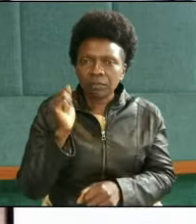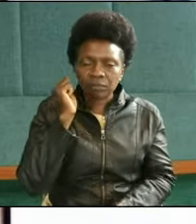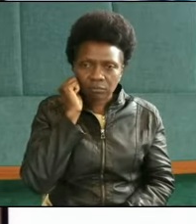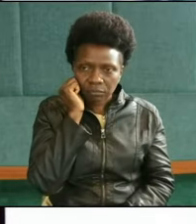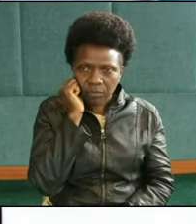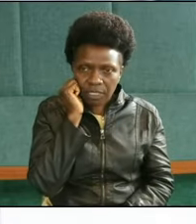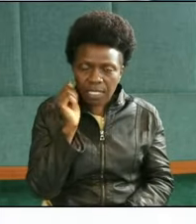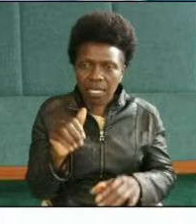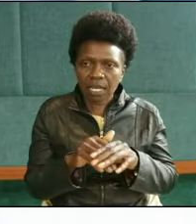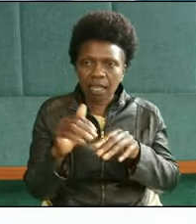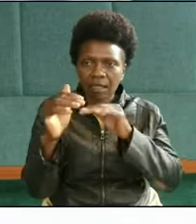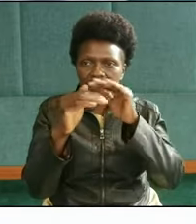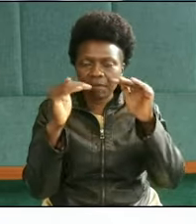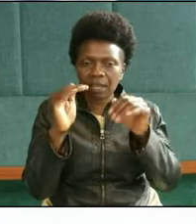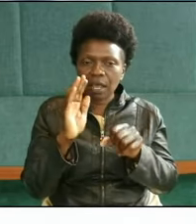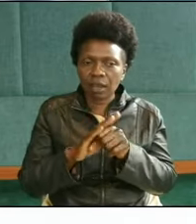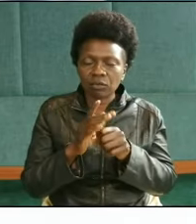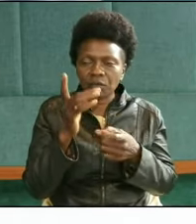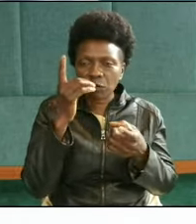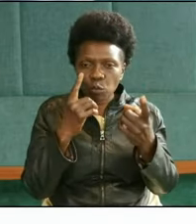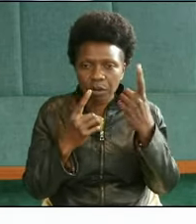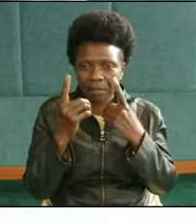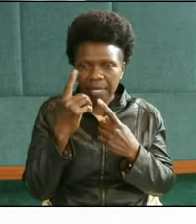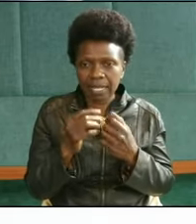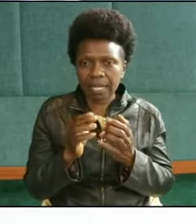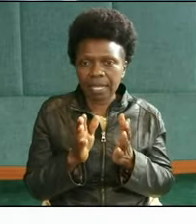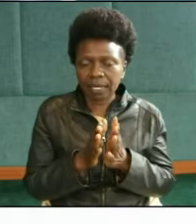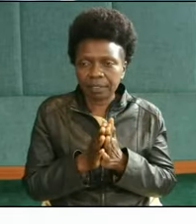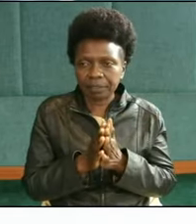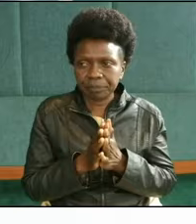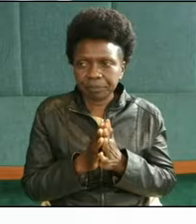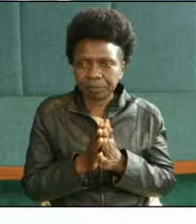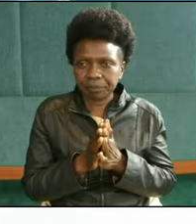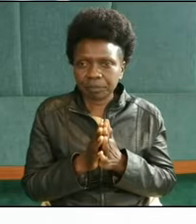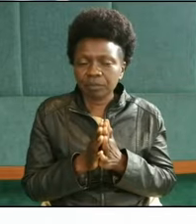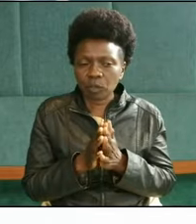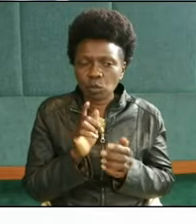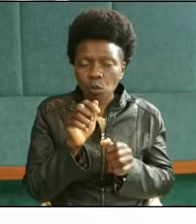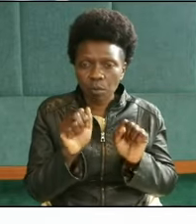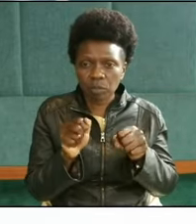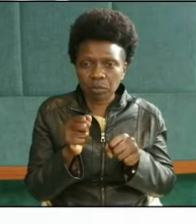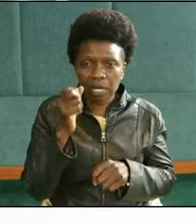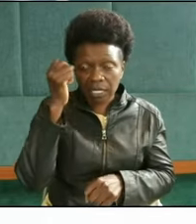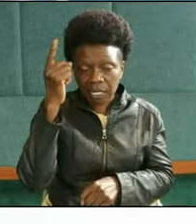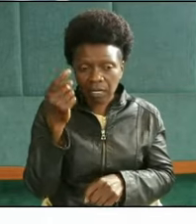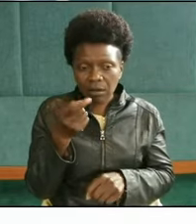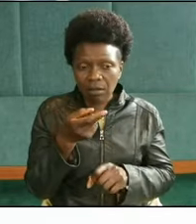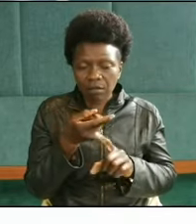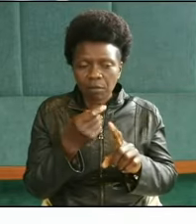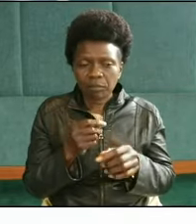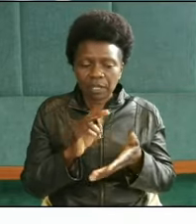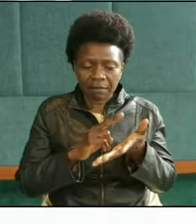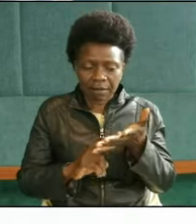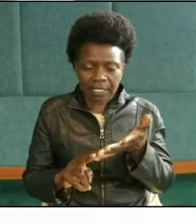heaven, a lot of weeping, and you can understand this from the text in verse 2